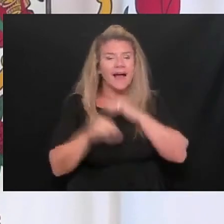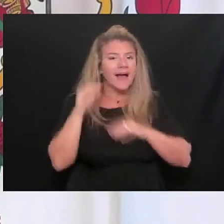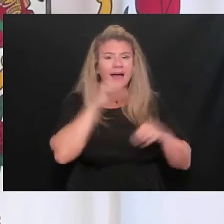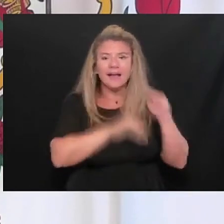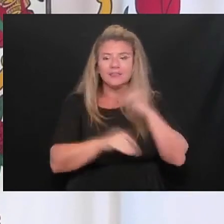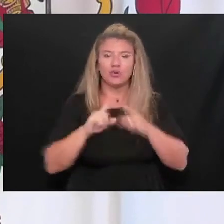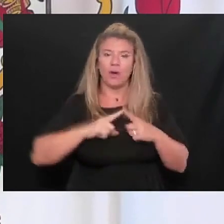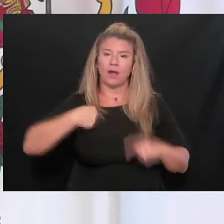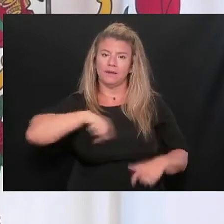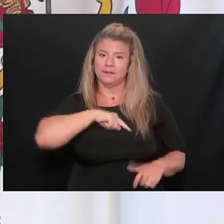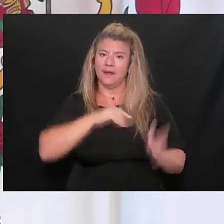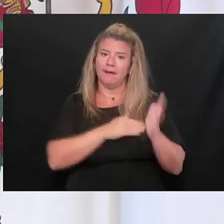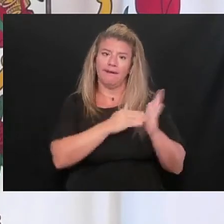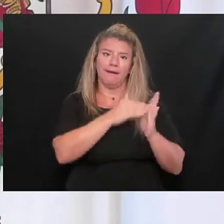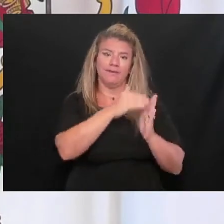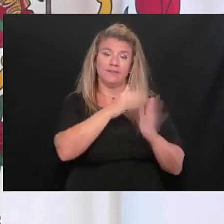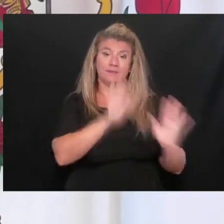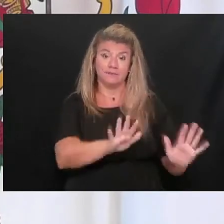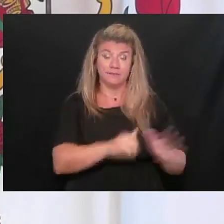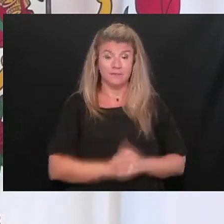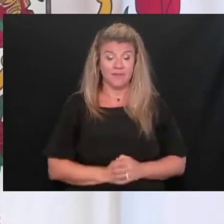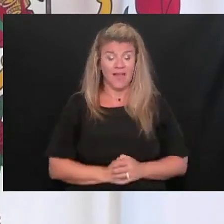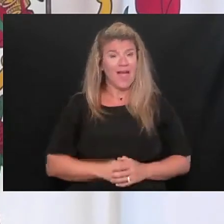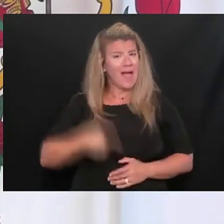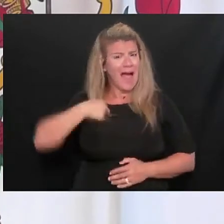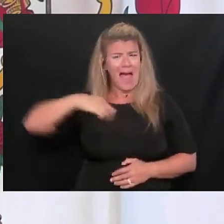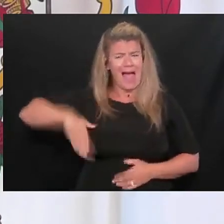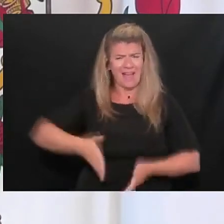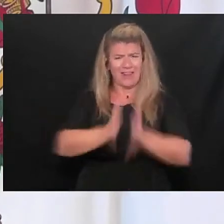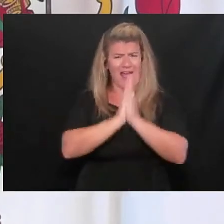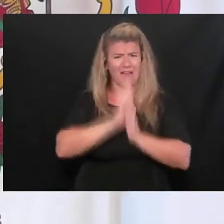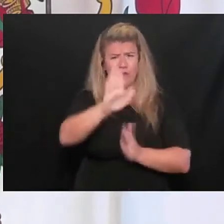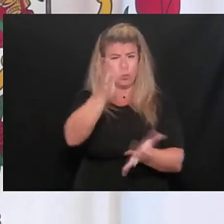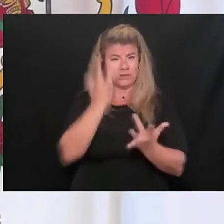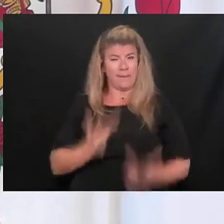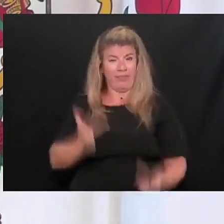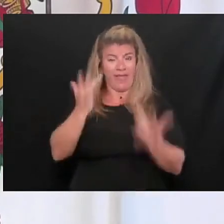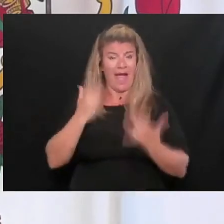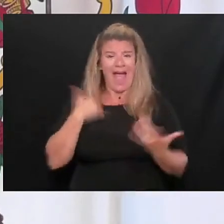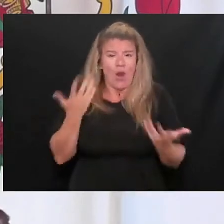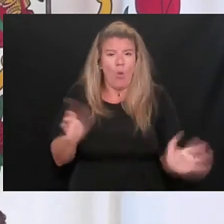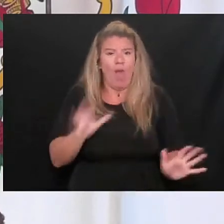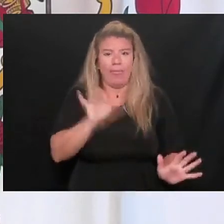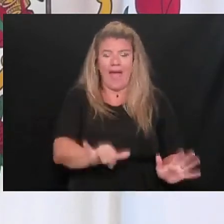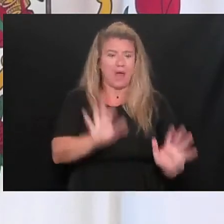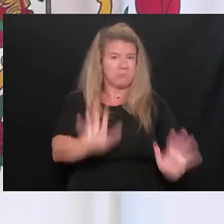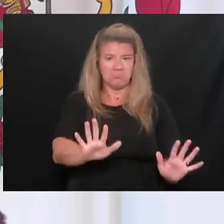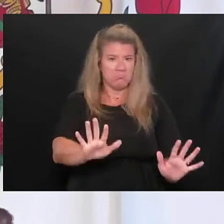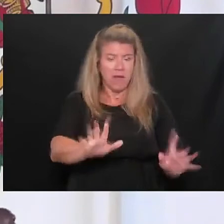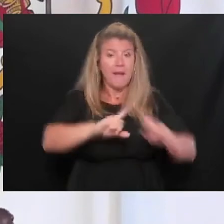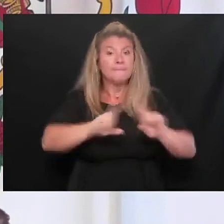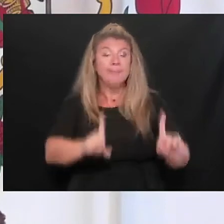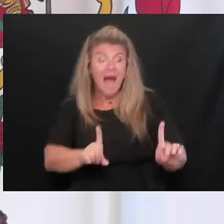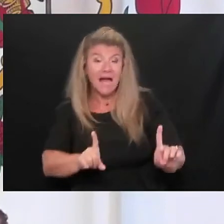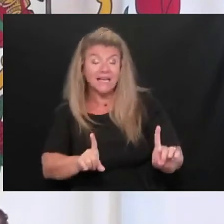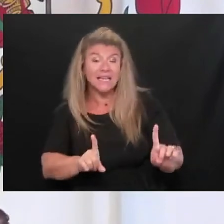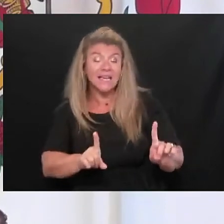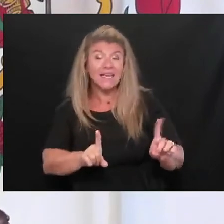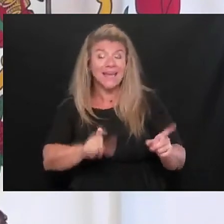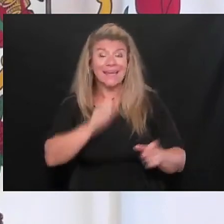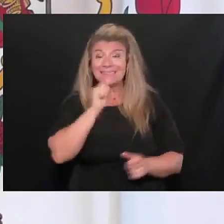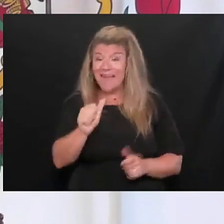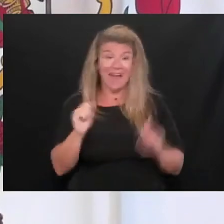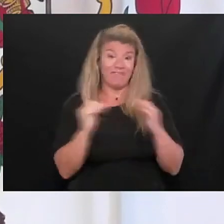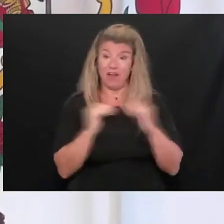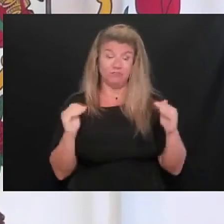that. Now, I haven't reached out for your sympathy. I'm not looking for any level of sympathy, but absolutely, it is